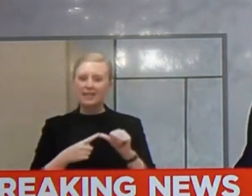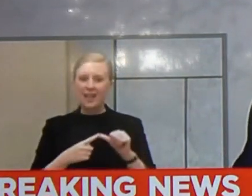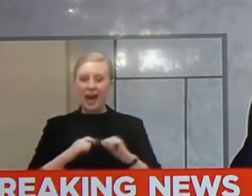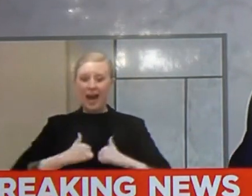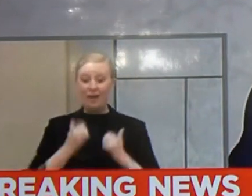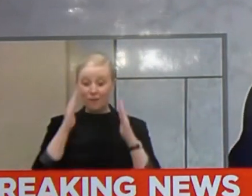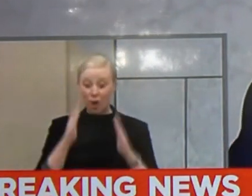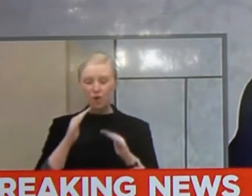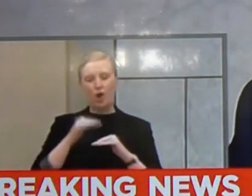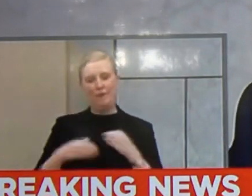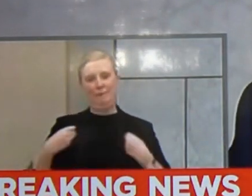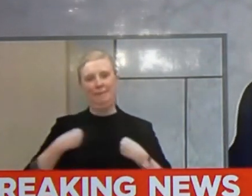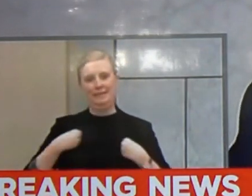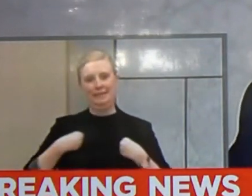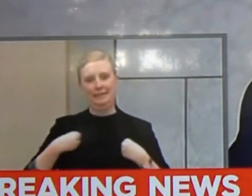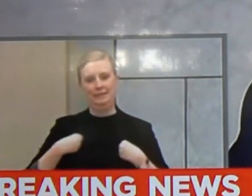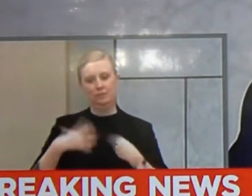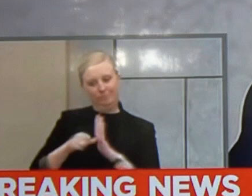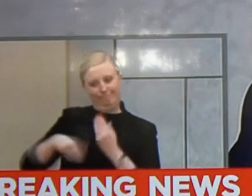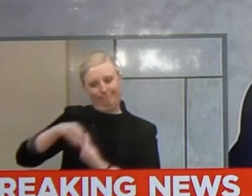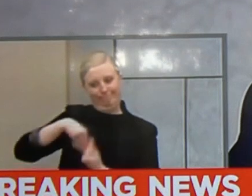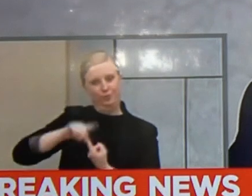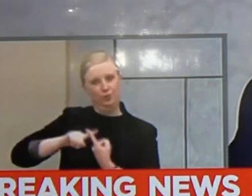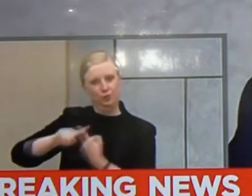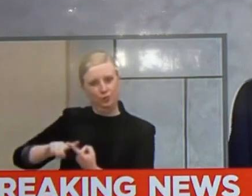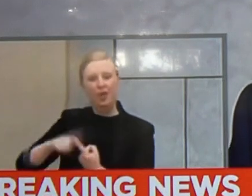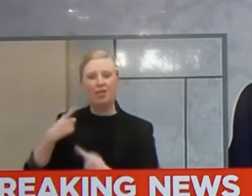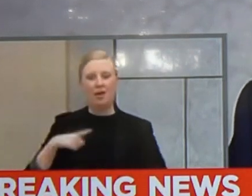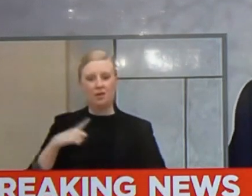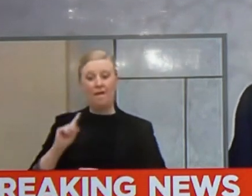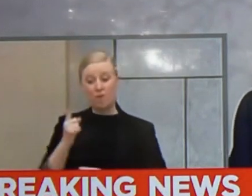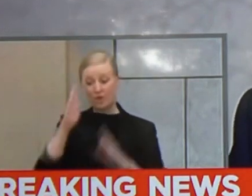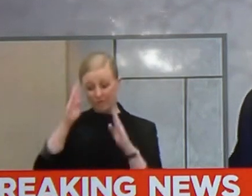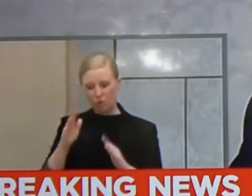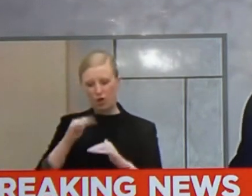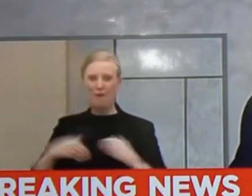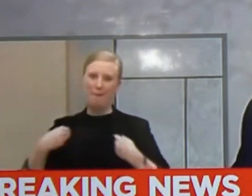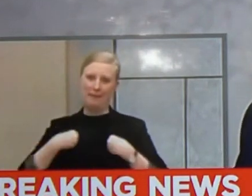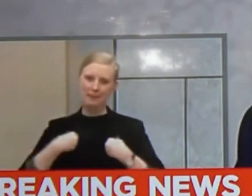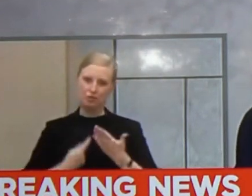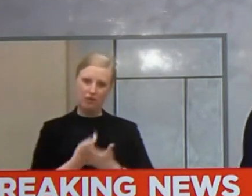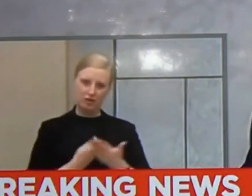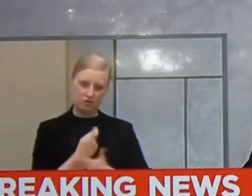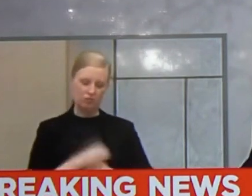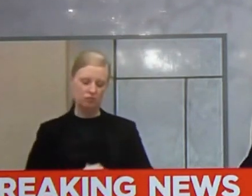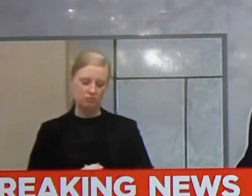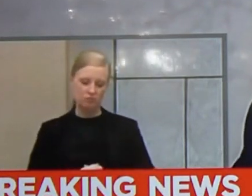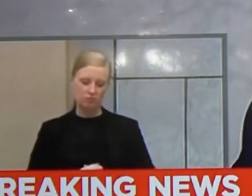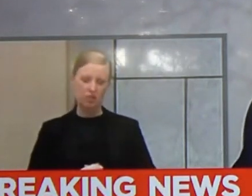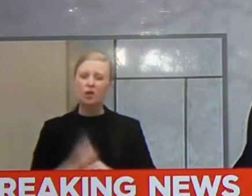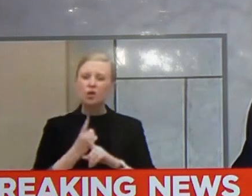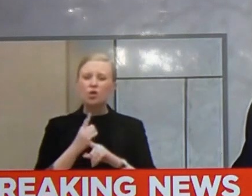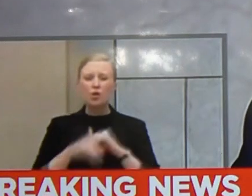so that's where the National Cabinet has put its first attention and all of the state and territory treasurers. On residential tenancies,